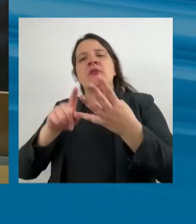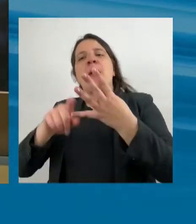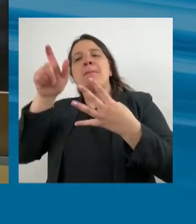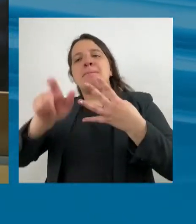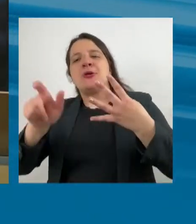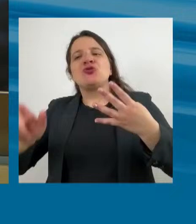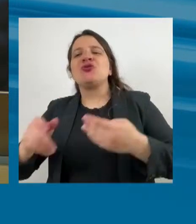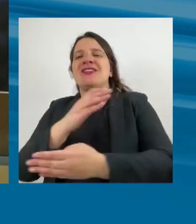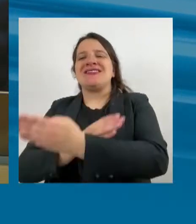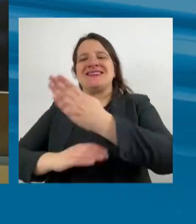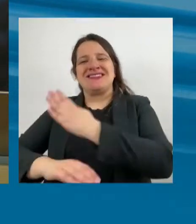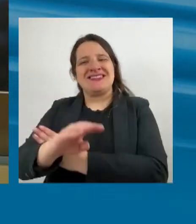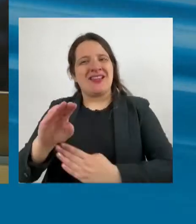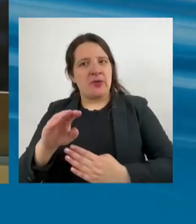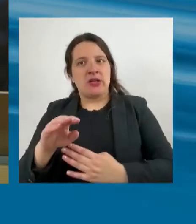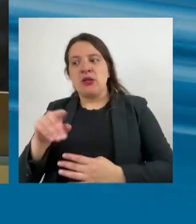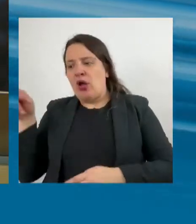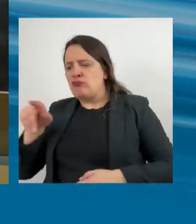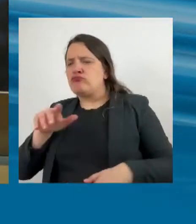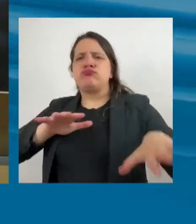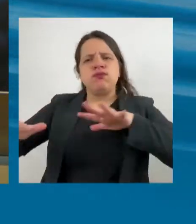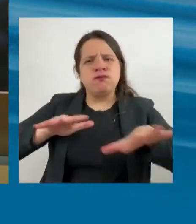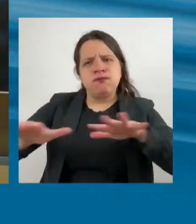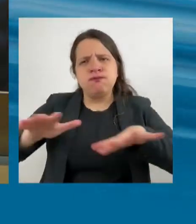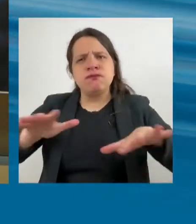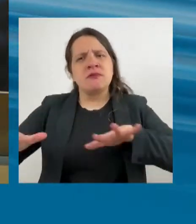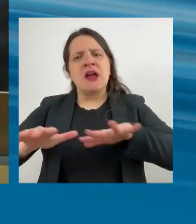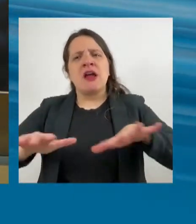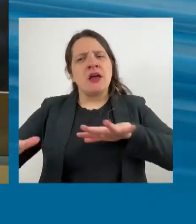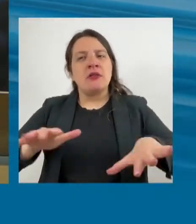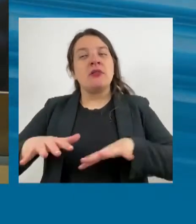with disabilities. As a result of the